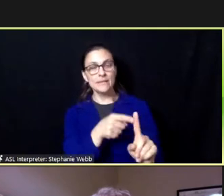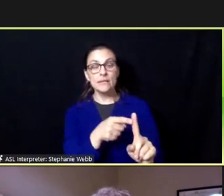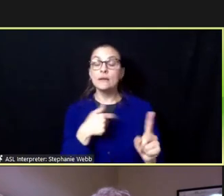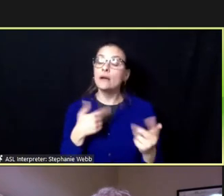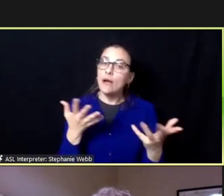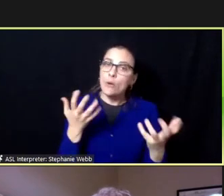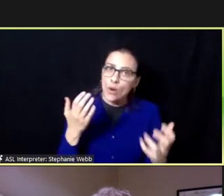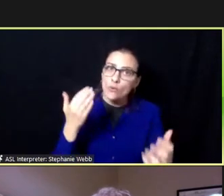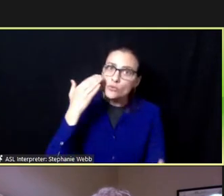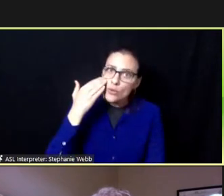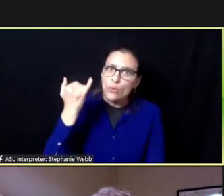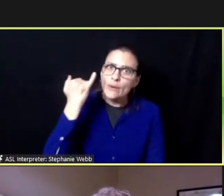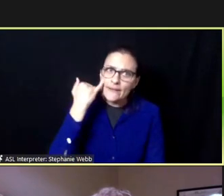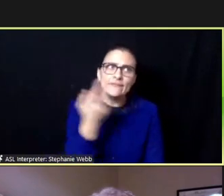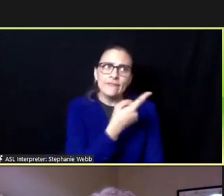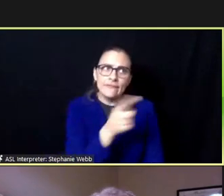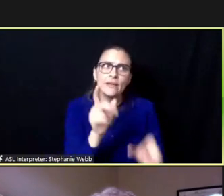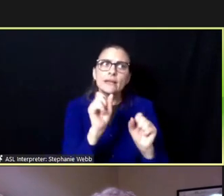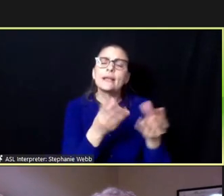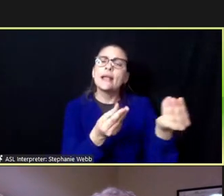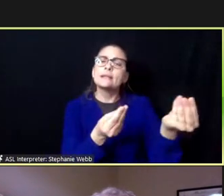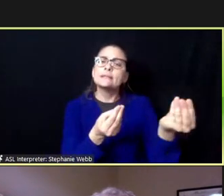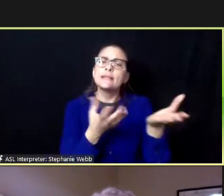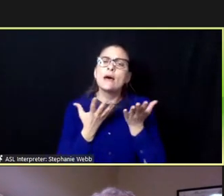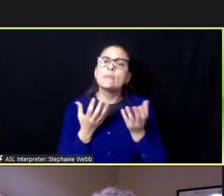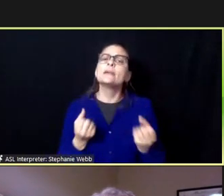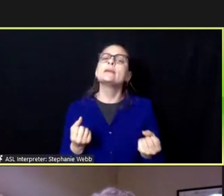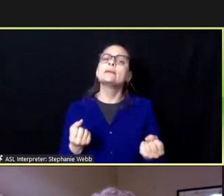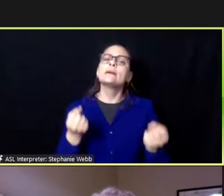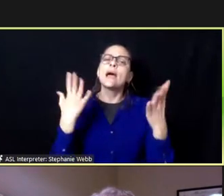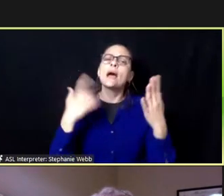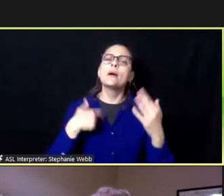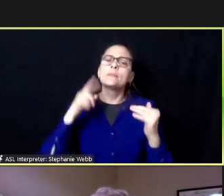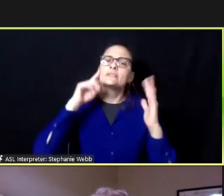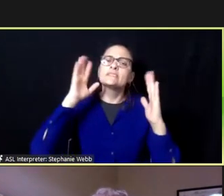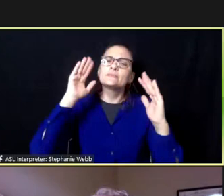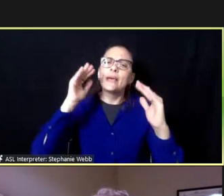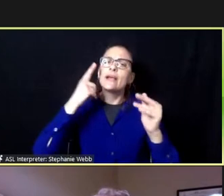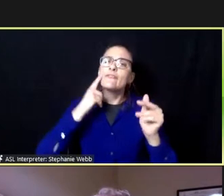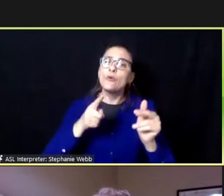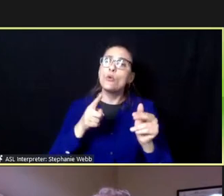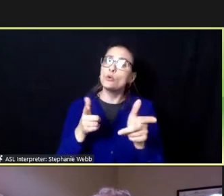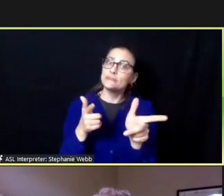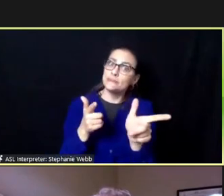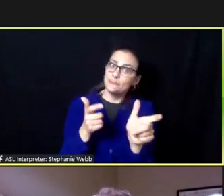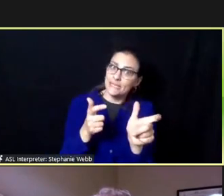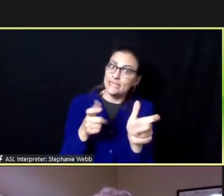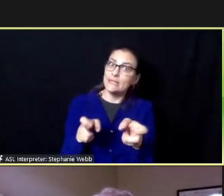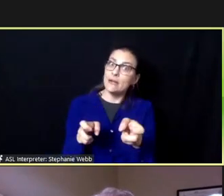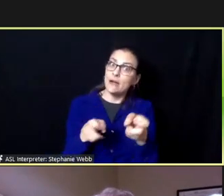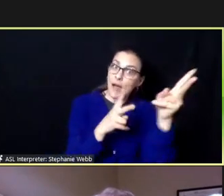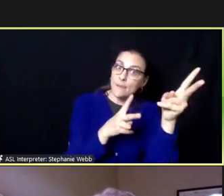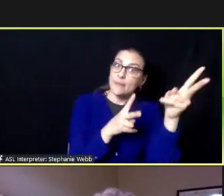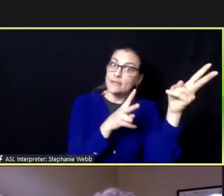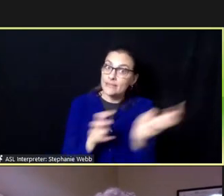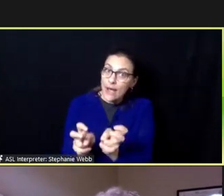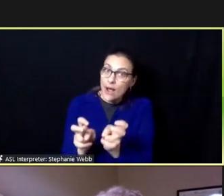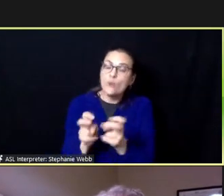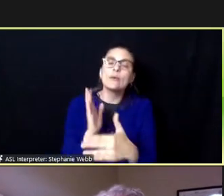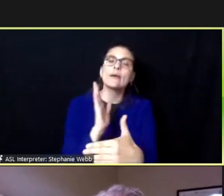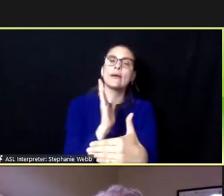average speed that I could expect for upload and download in my area versus time of